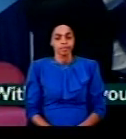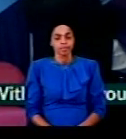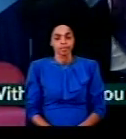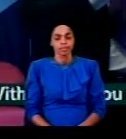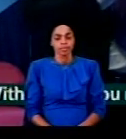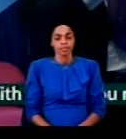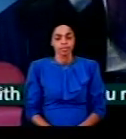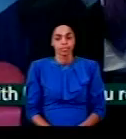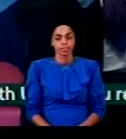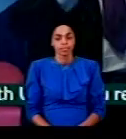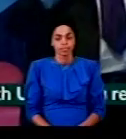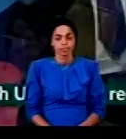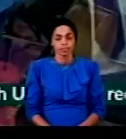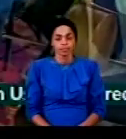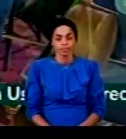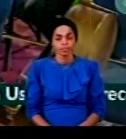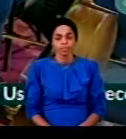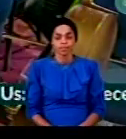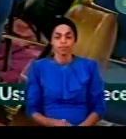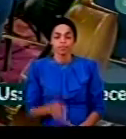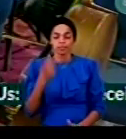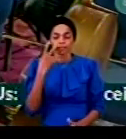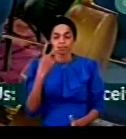First person, start coming. First person, come out.